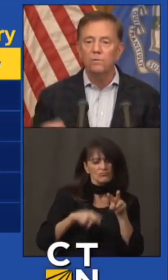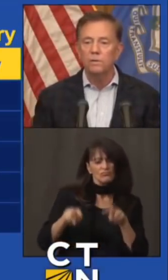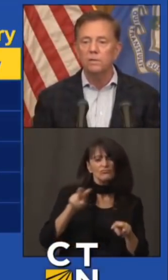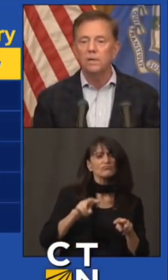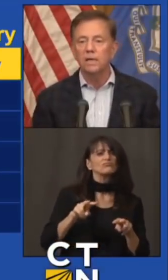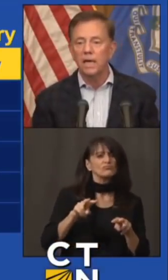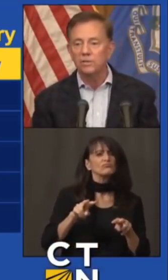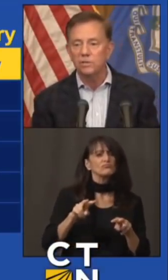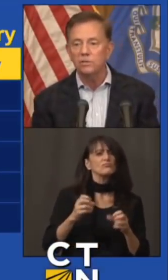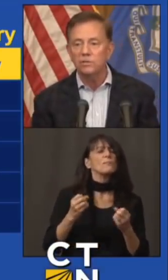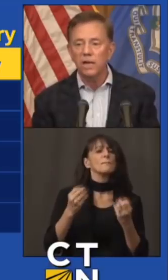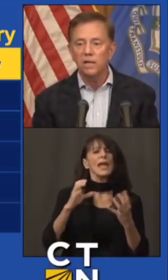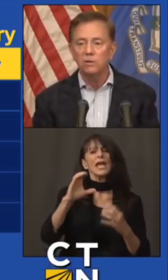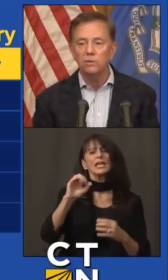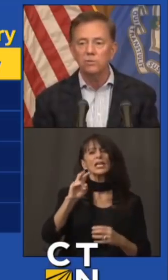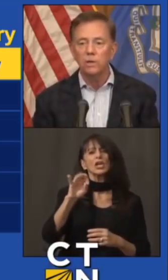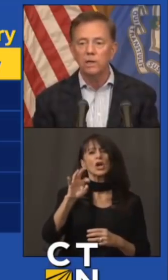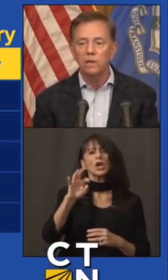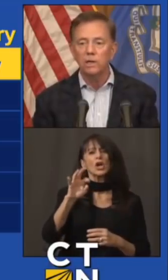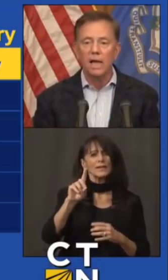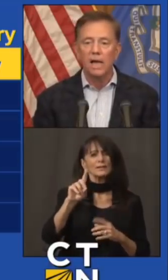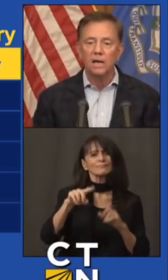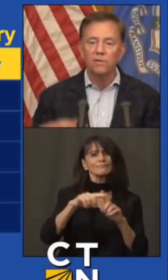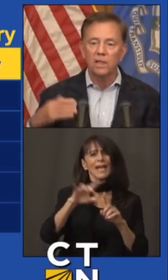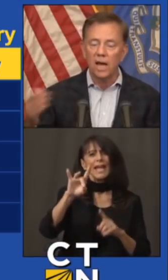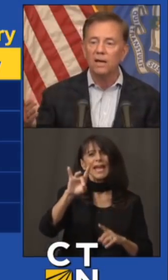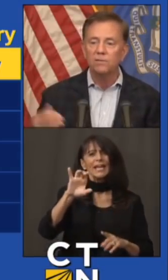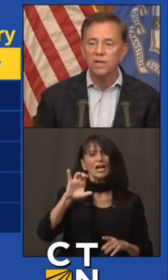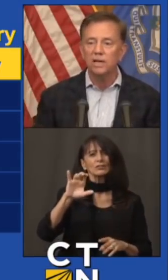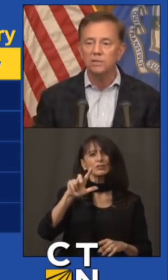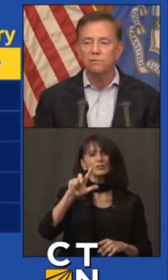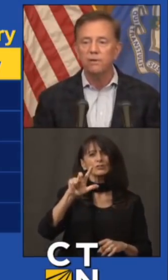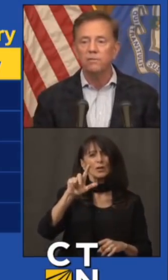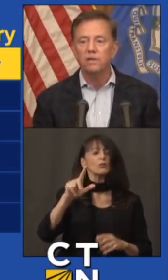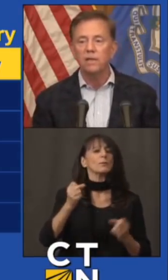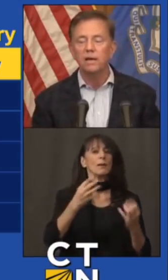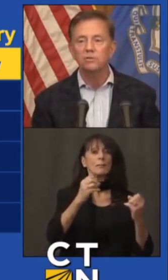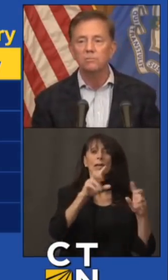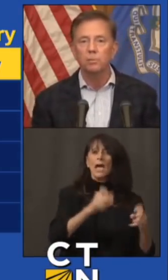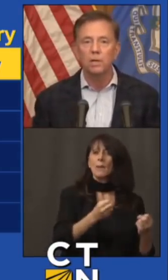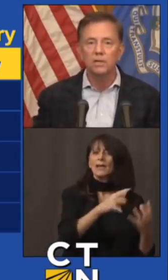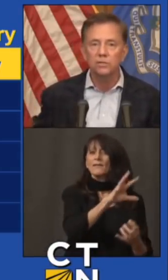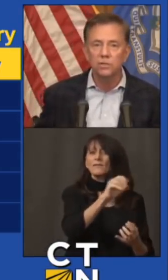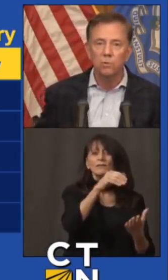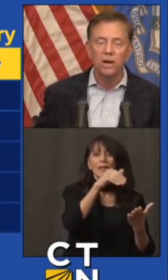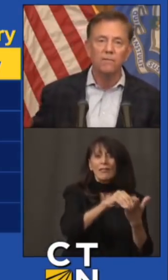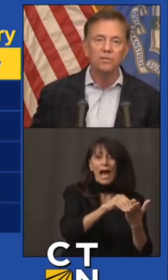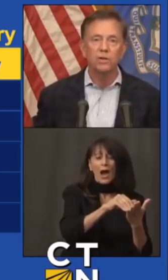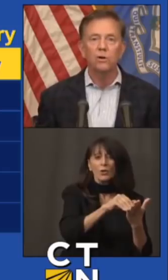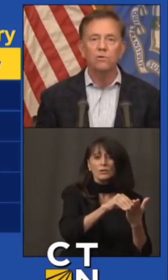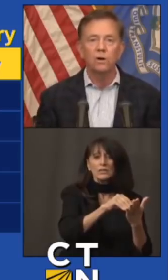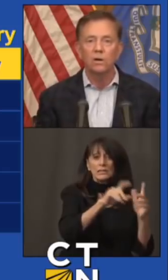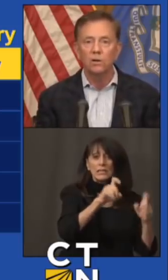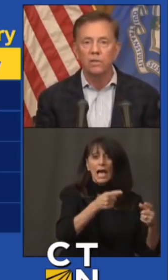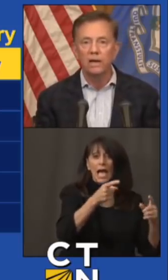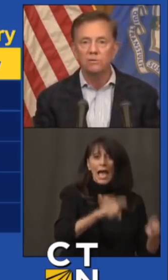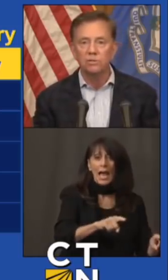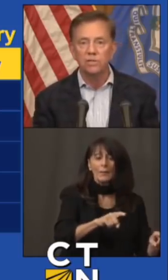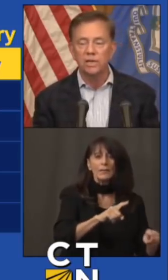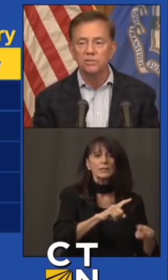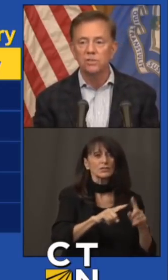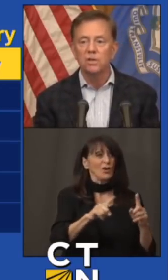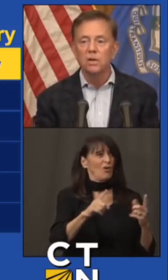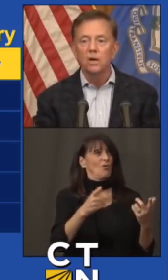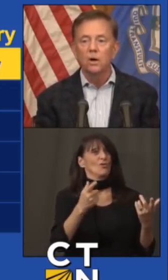of COVID cases, 823, out of a lot of tests, 50,000 plus, so we're averaging over